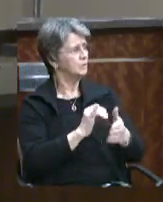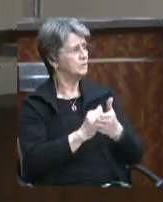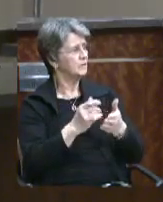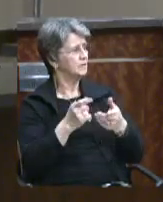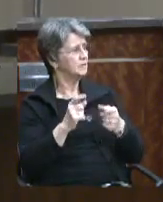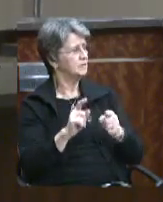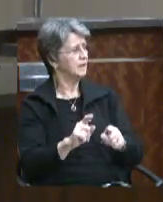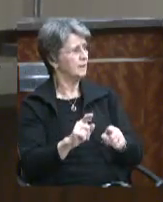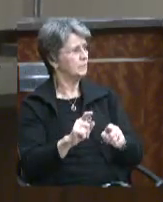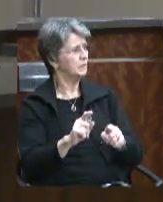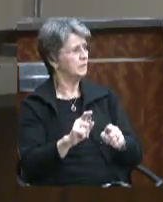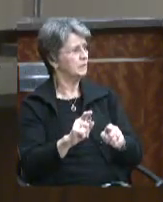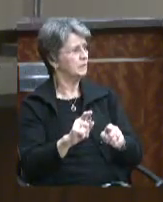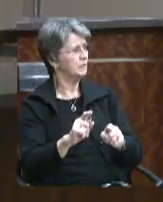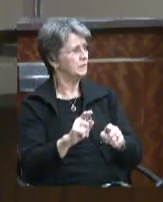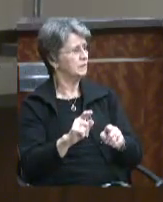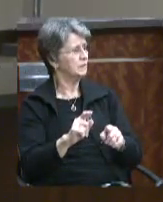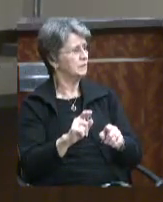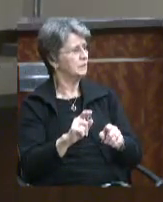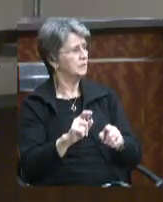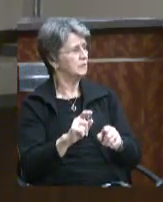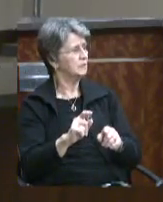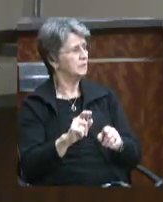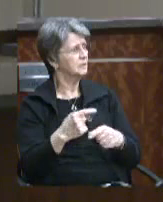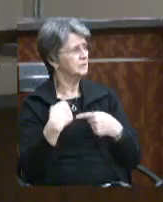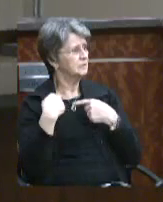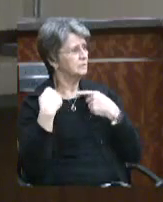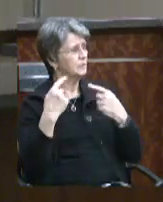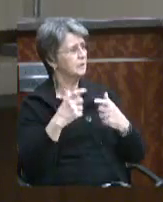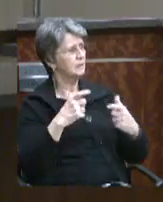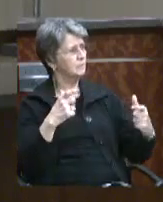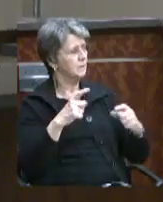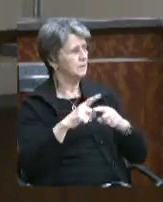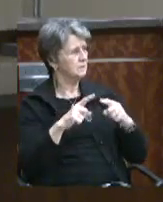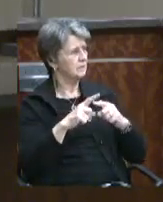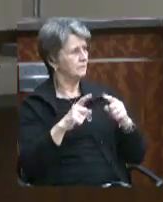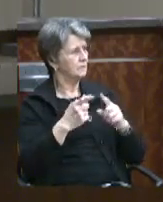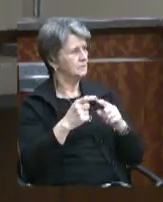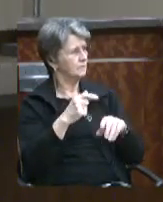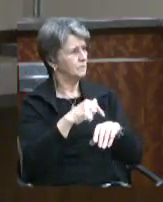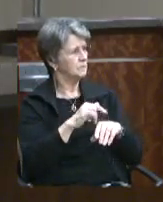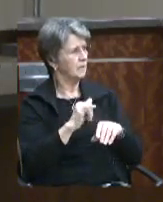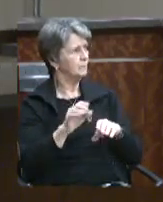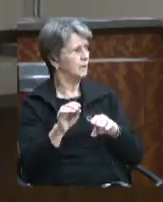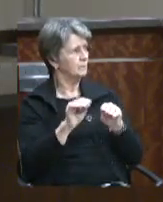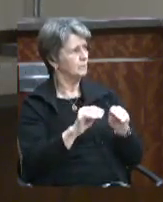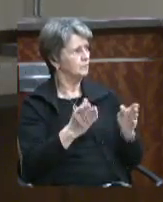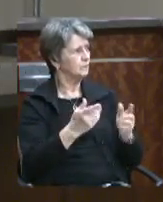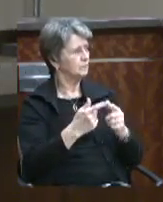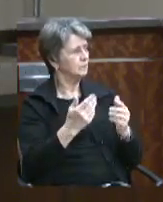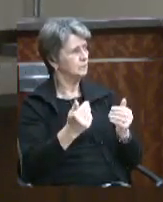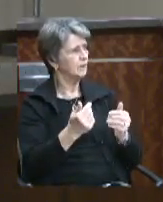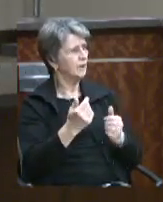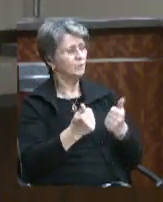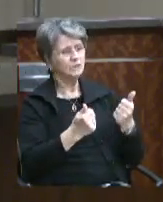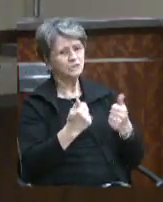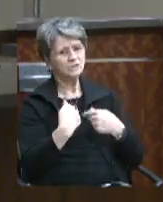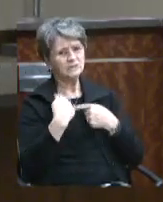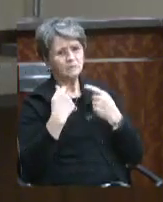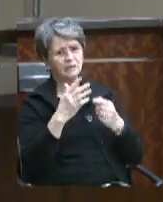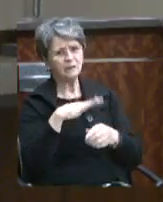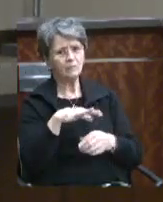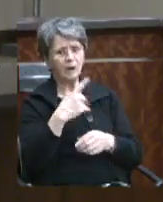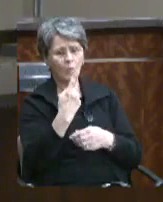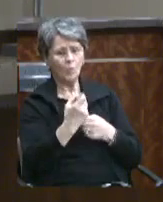Maple and Clay. It's been a huge difference from the time I've moved here till now, which has been about a year and a half.